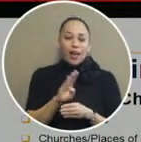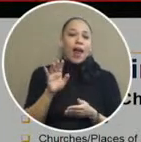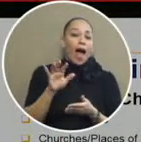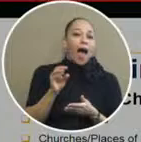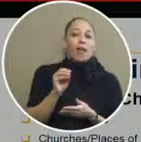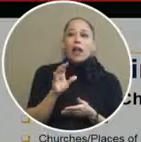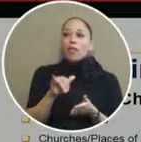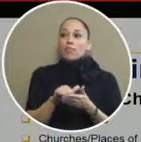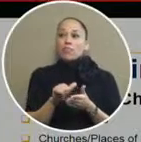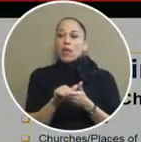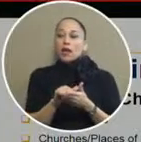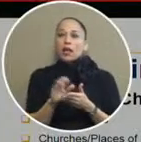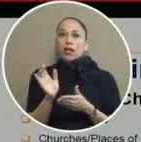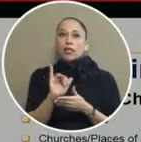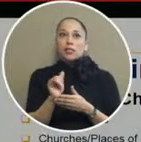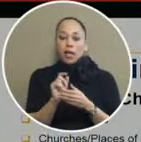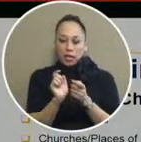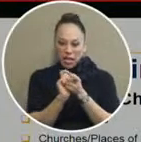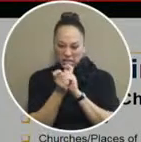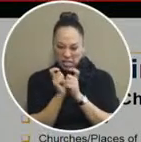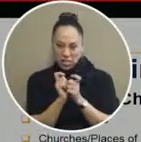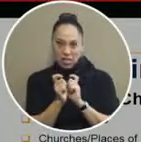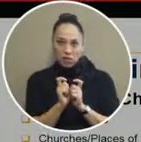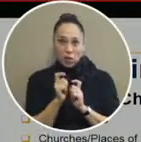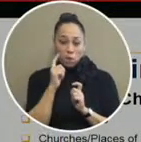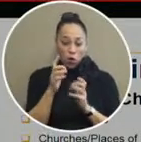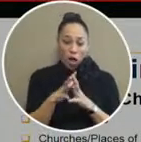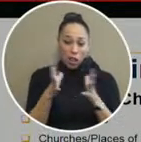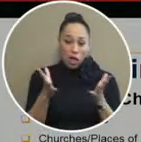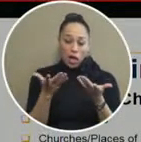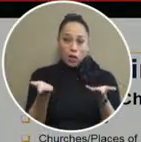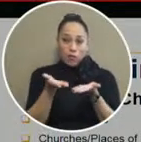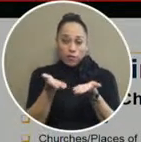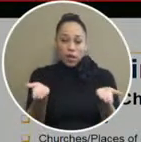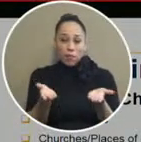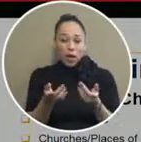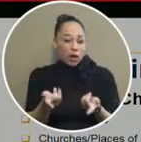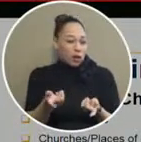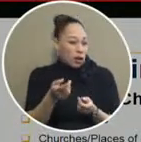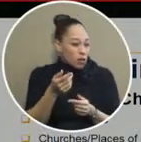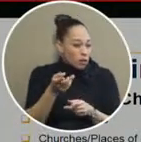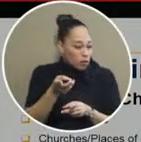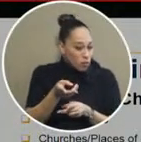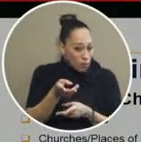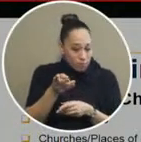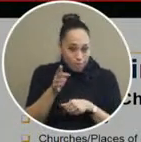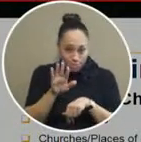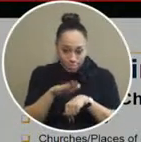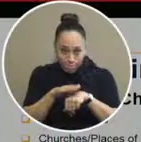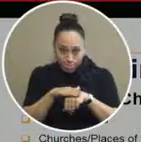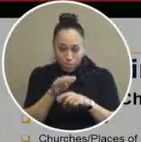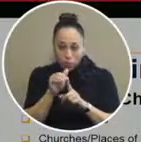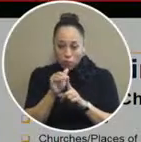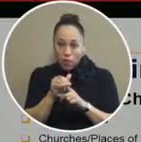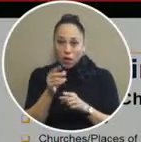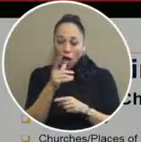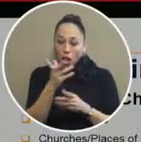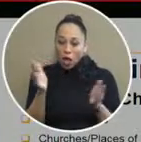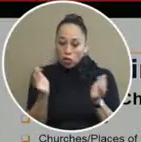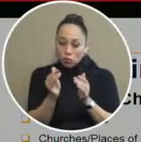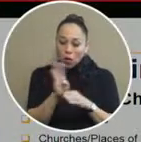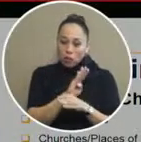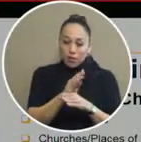be an adjustment for many of them. And keep in mind, for many of our small businesses, not only is this